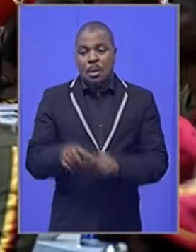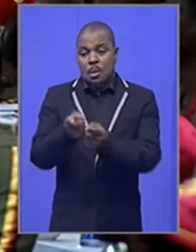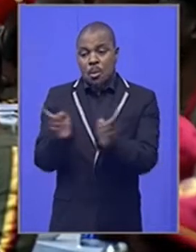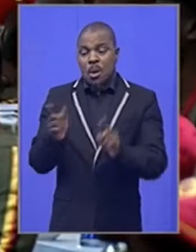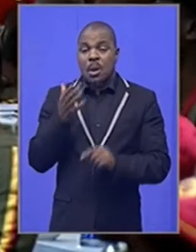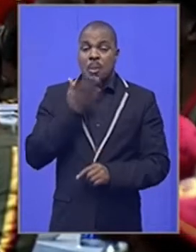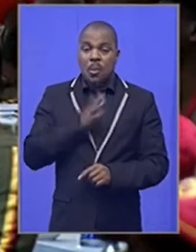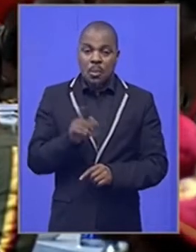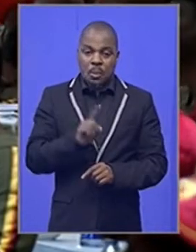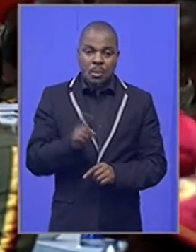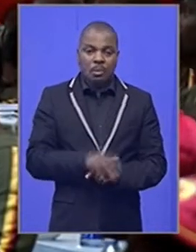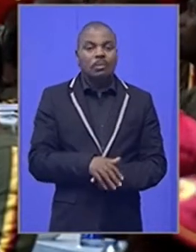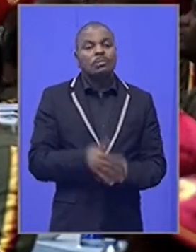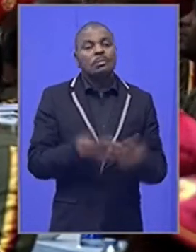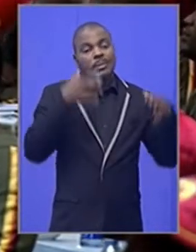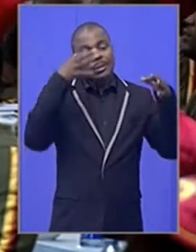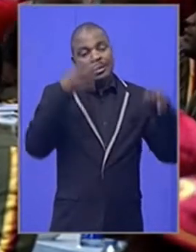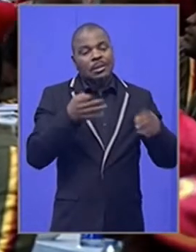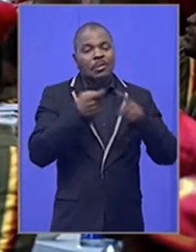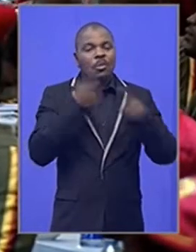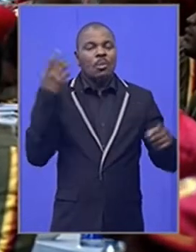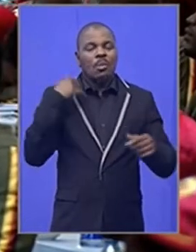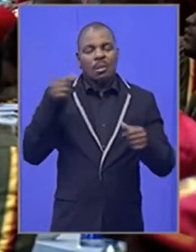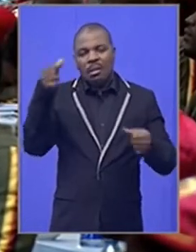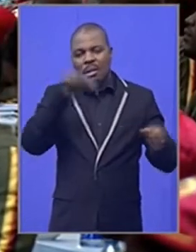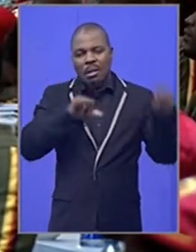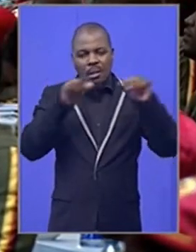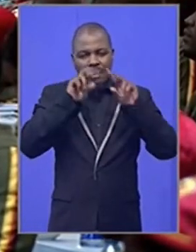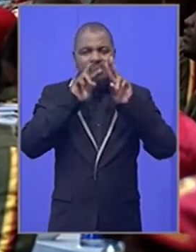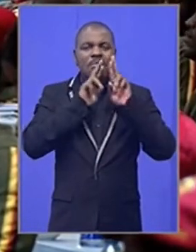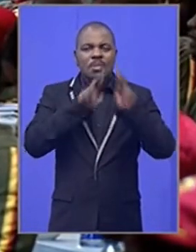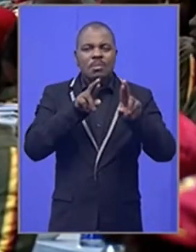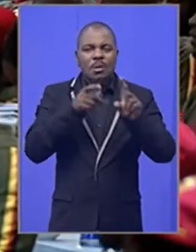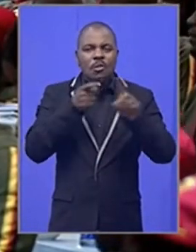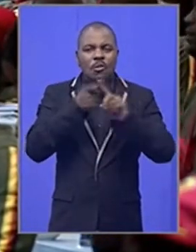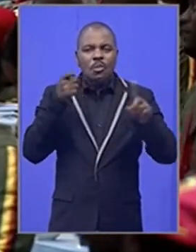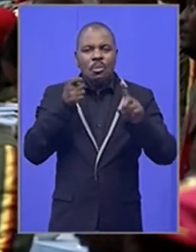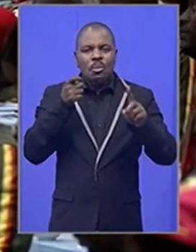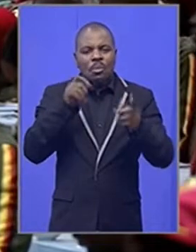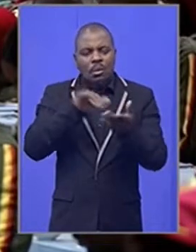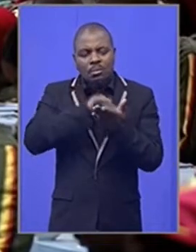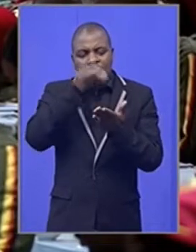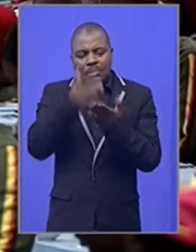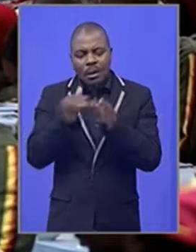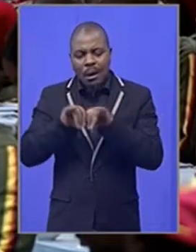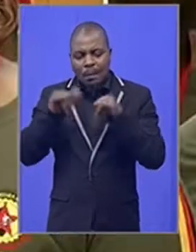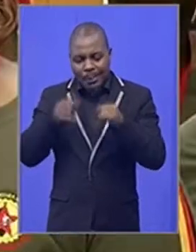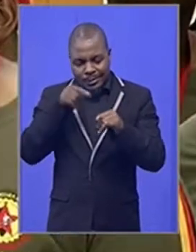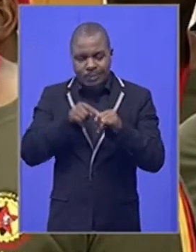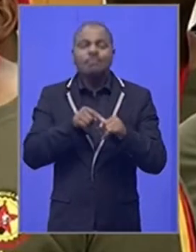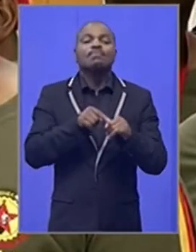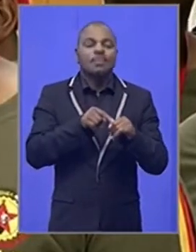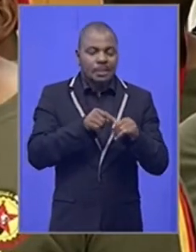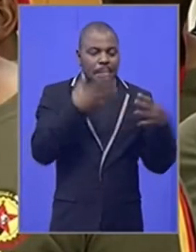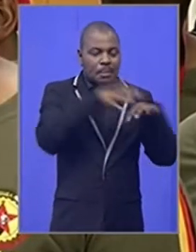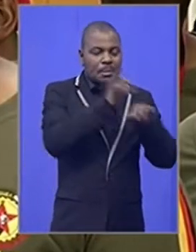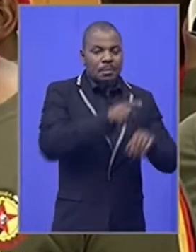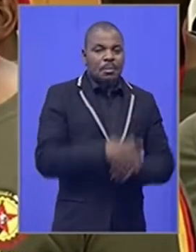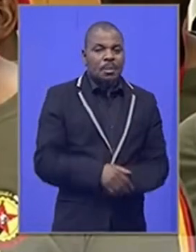e tsentše tirišong dipheto tša pego ya forensiki khampaning ya dipeeletšo ka go Numsa. They have elected a